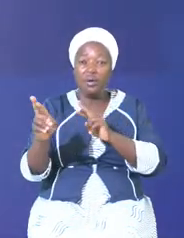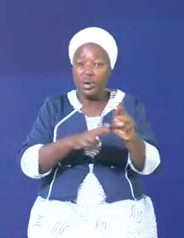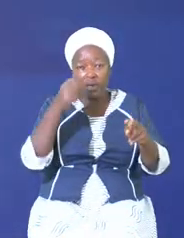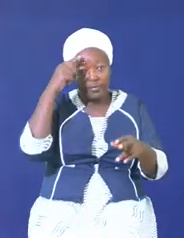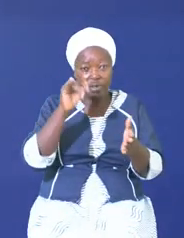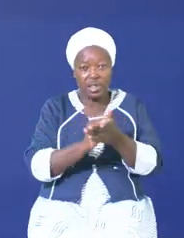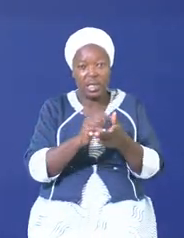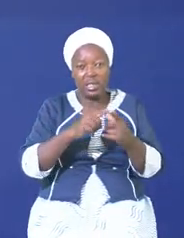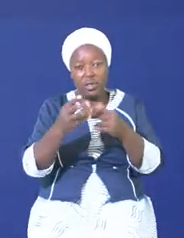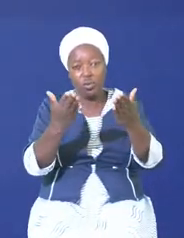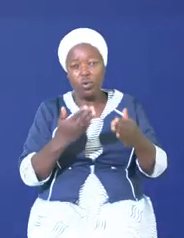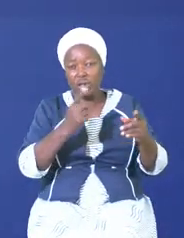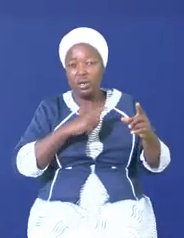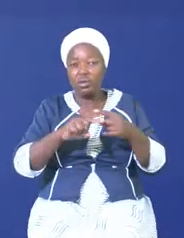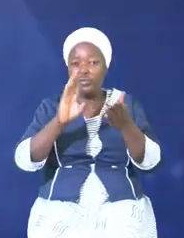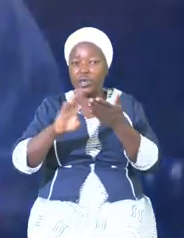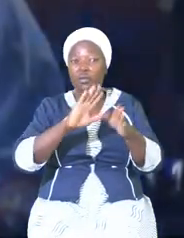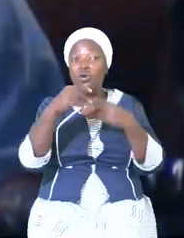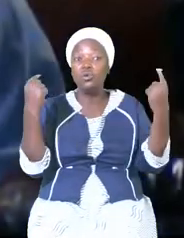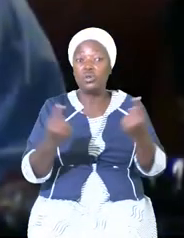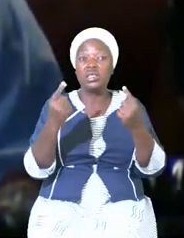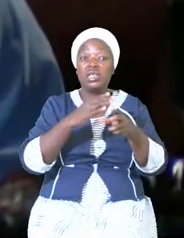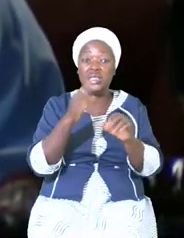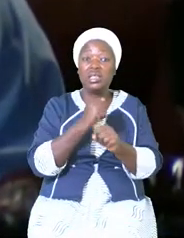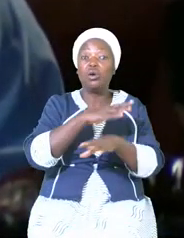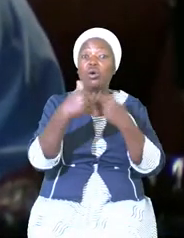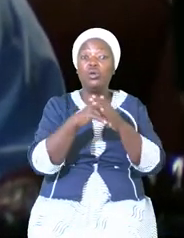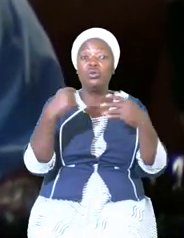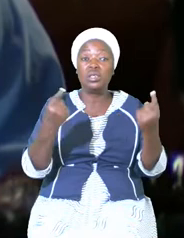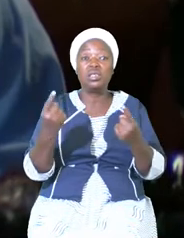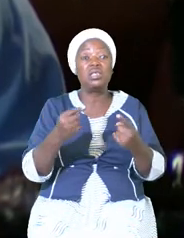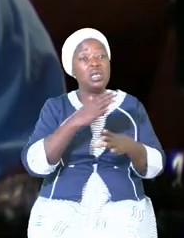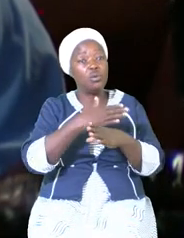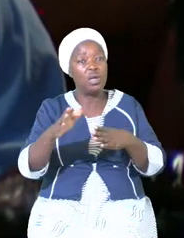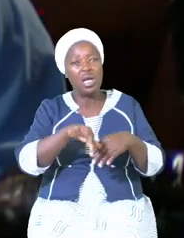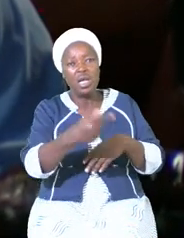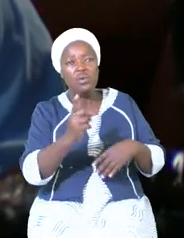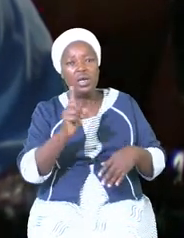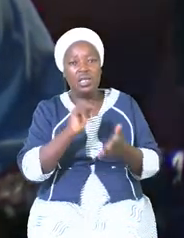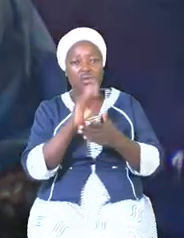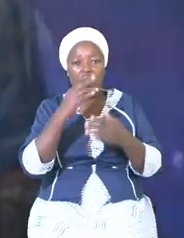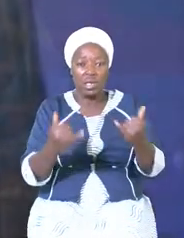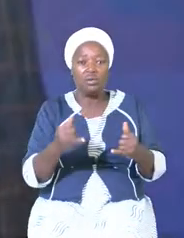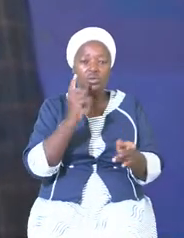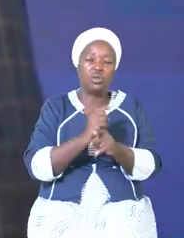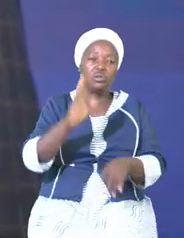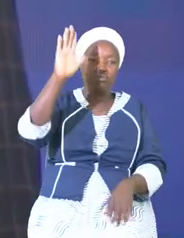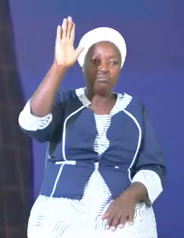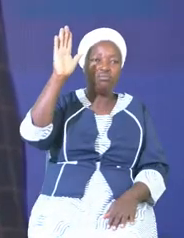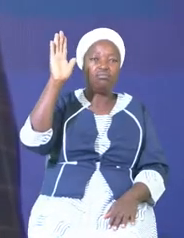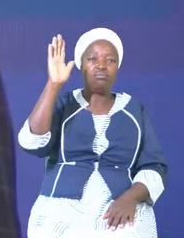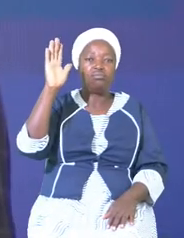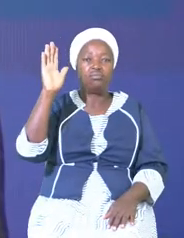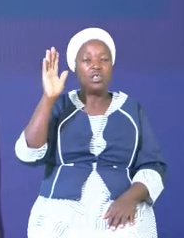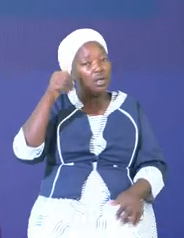Lord to forgive your sin and take all those sins away. Wherever you are, you raise up your hand. Remember,